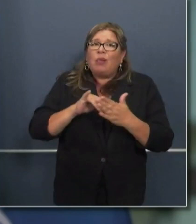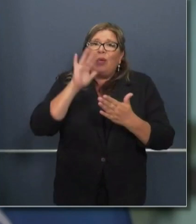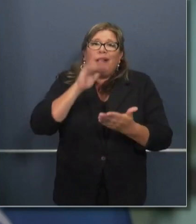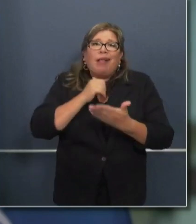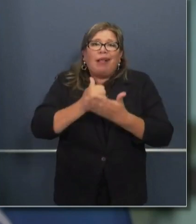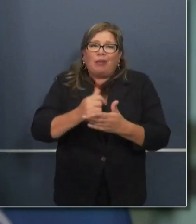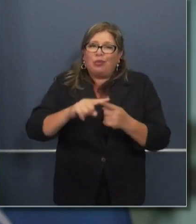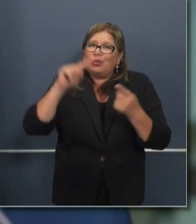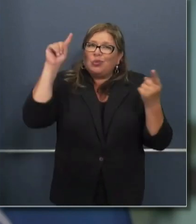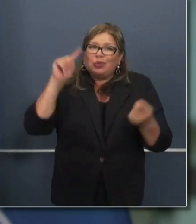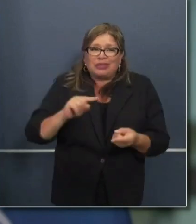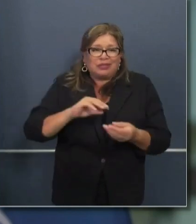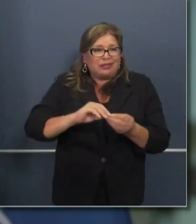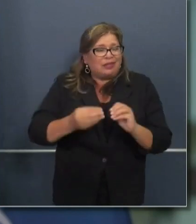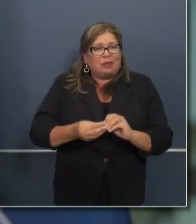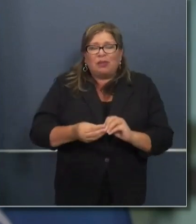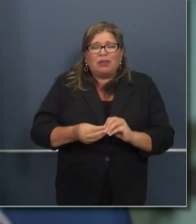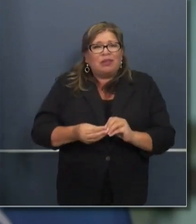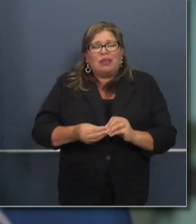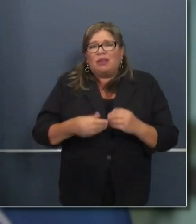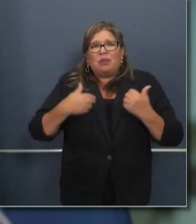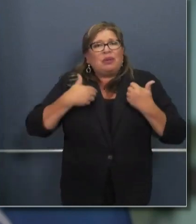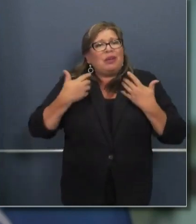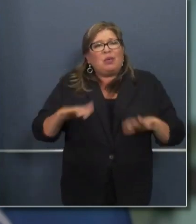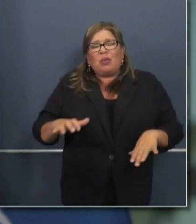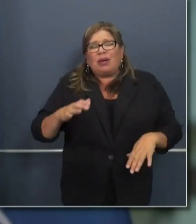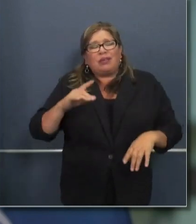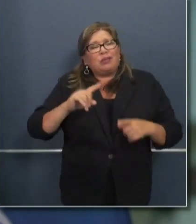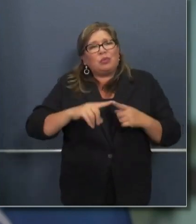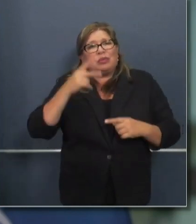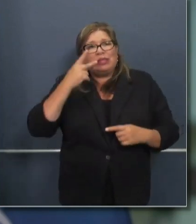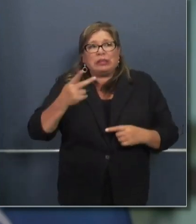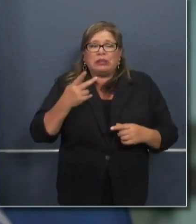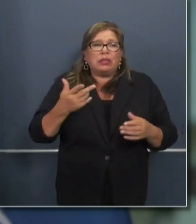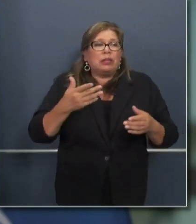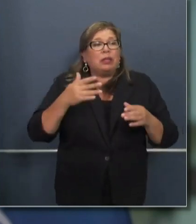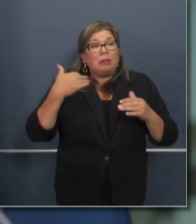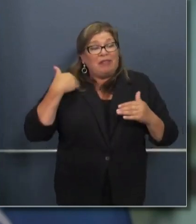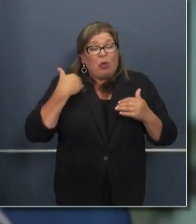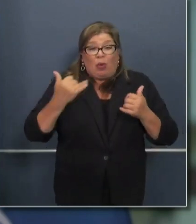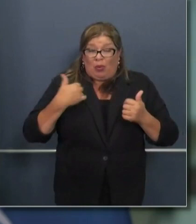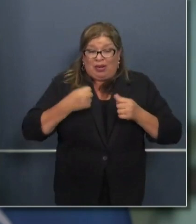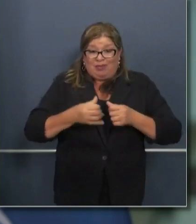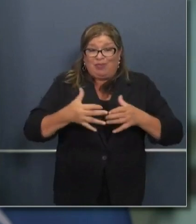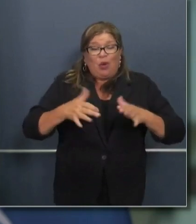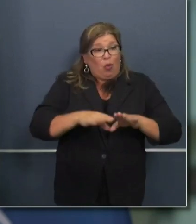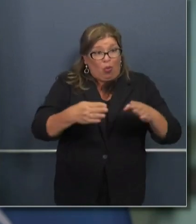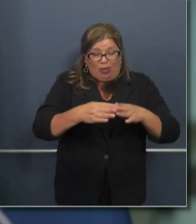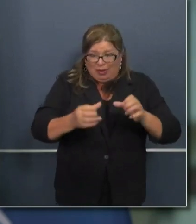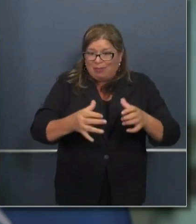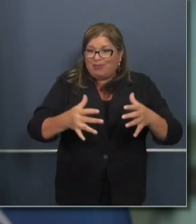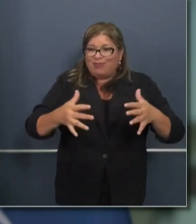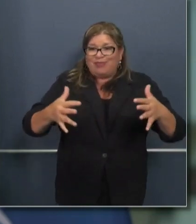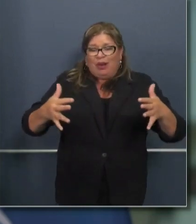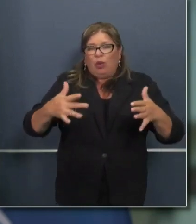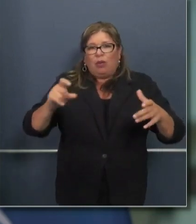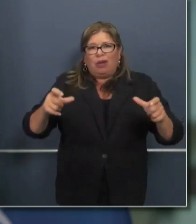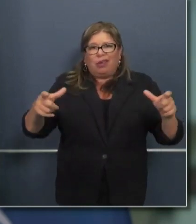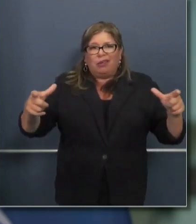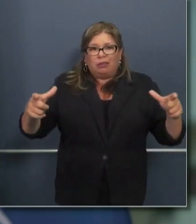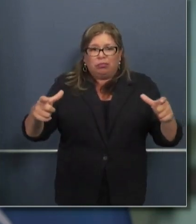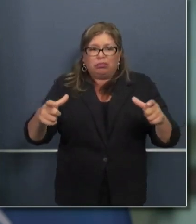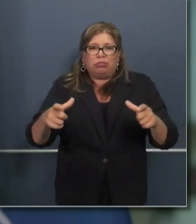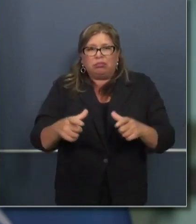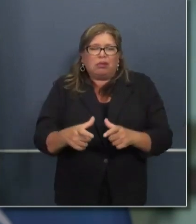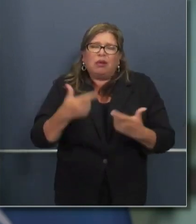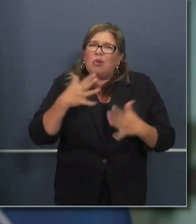that we ever have to toggle back on these stay-at-home orders and revert back to where we were just a